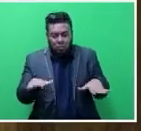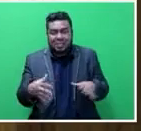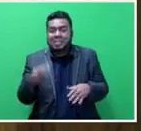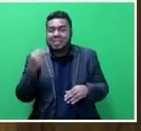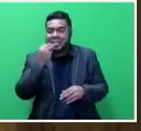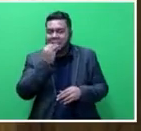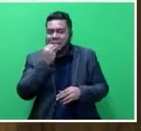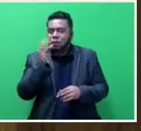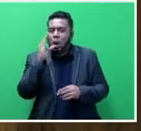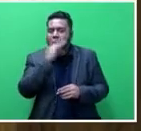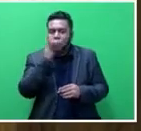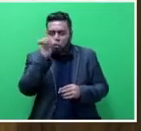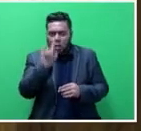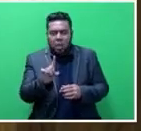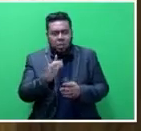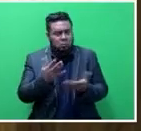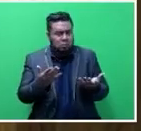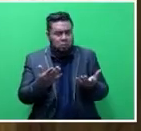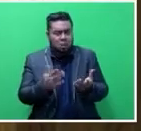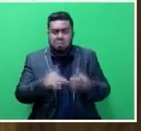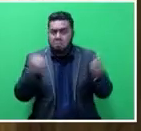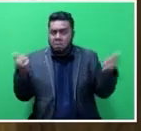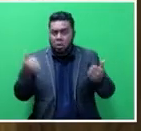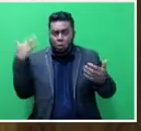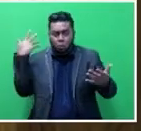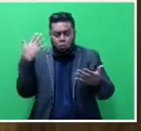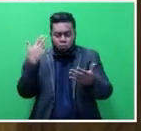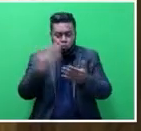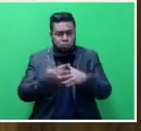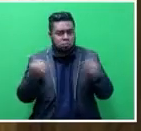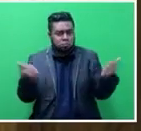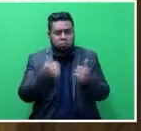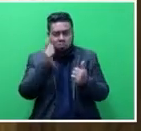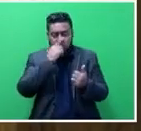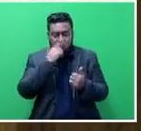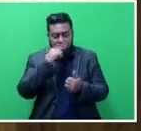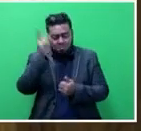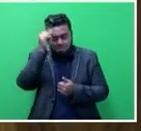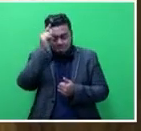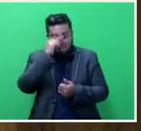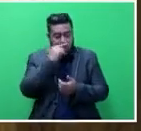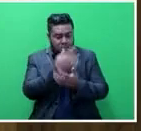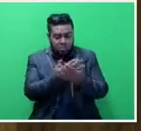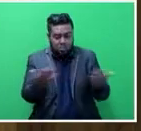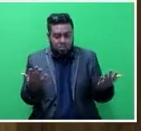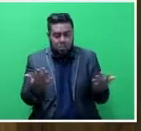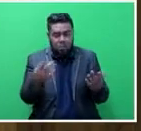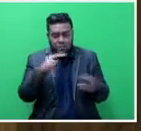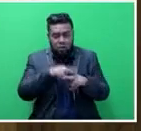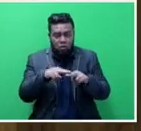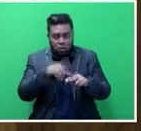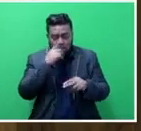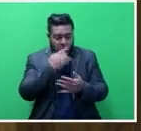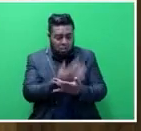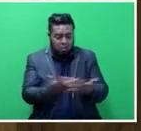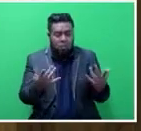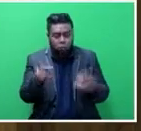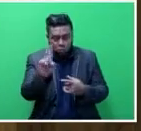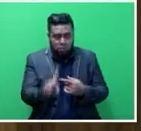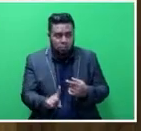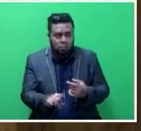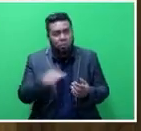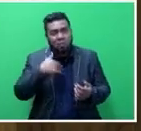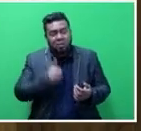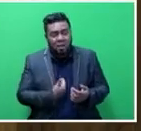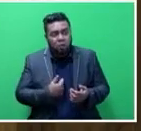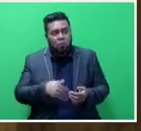lunch today. The majority of the Fijian people today, Mr. Speaker, are tired of waiting. So